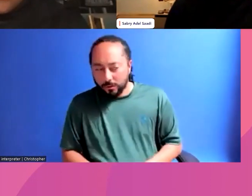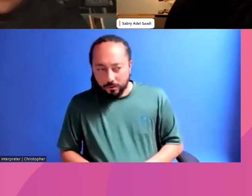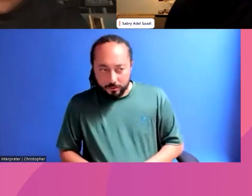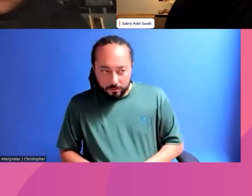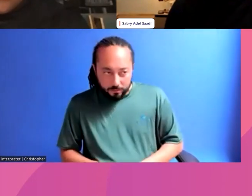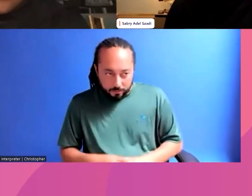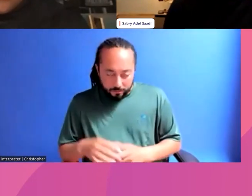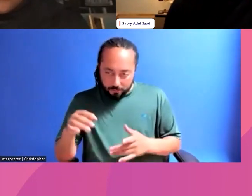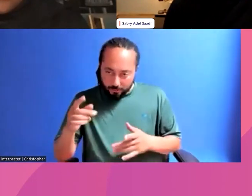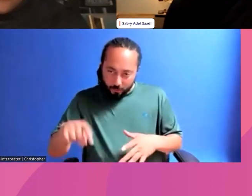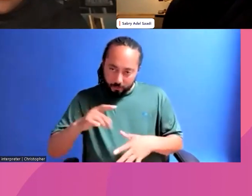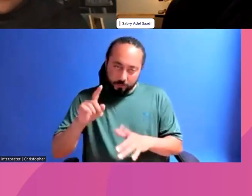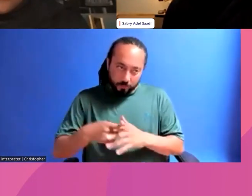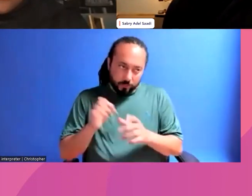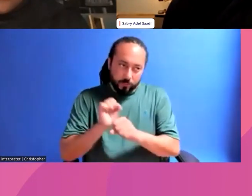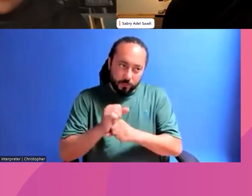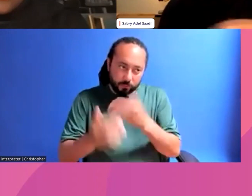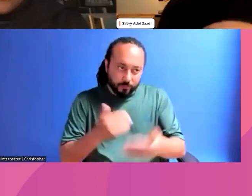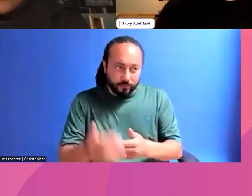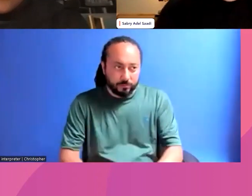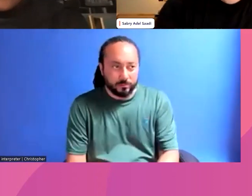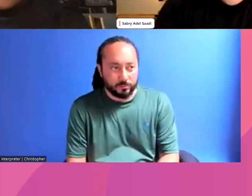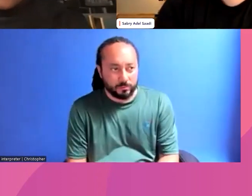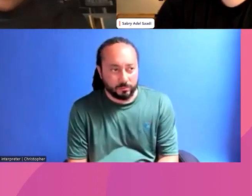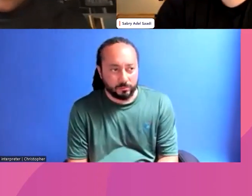we be working towards?